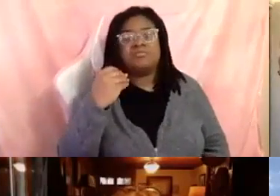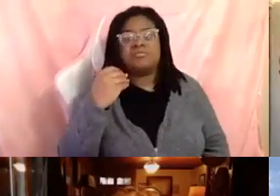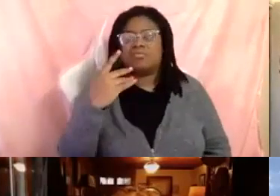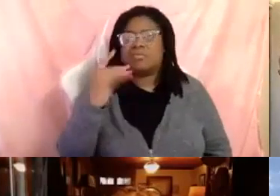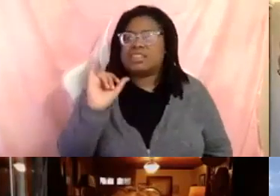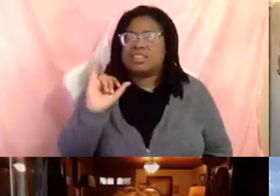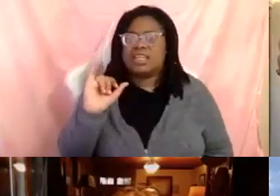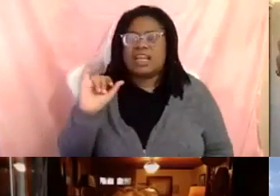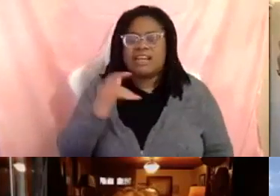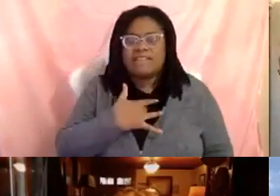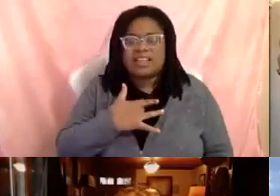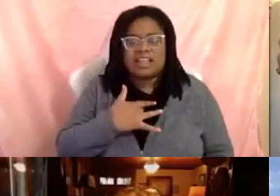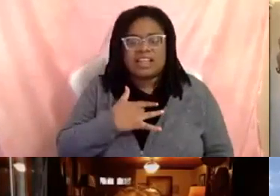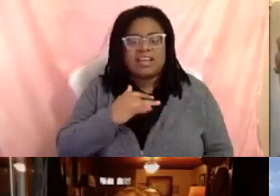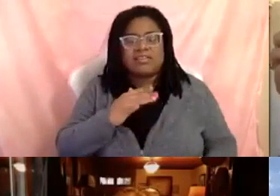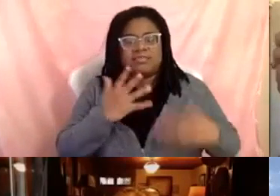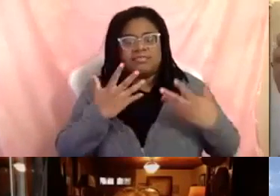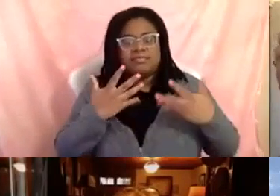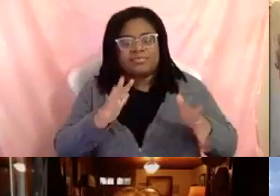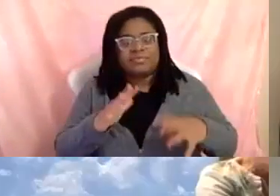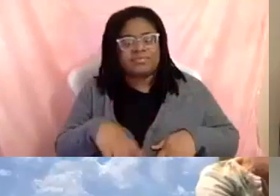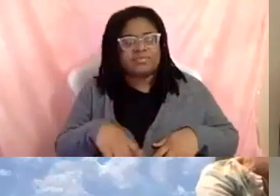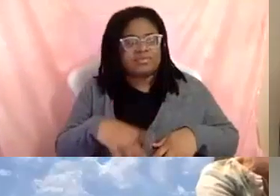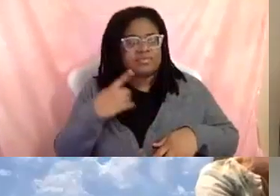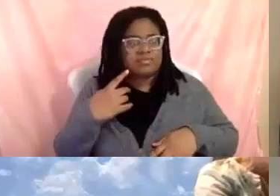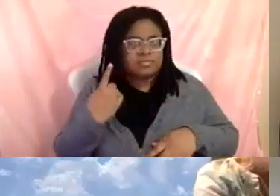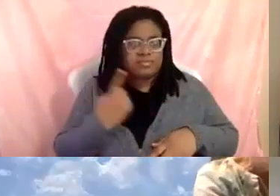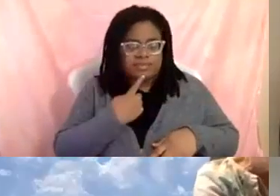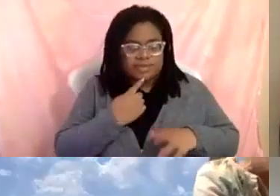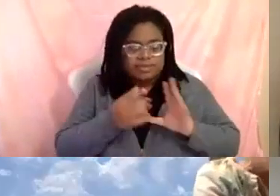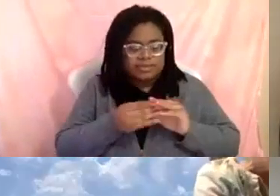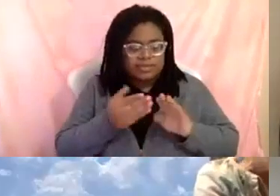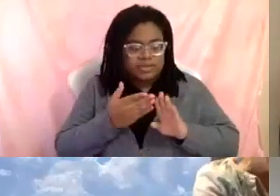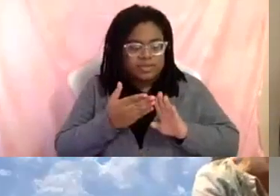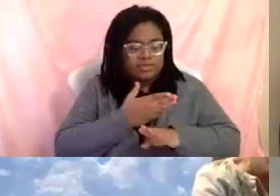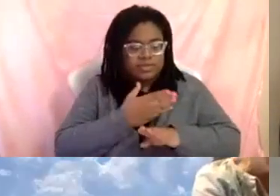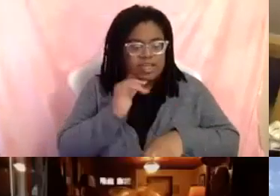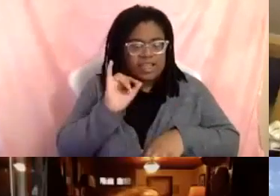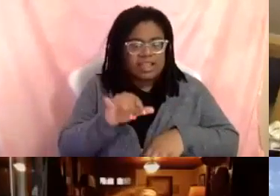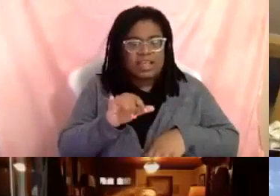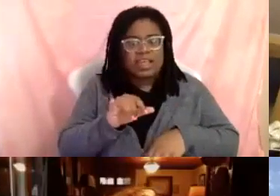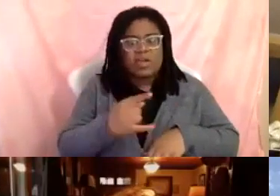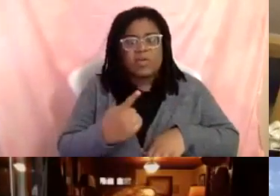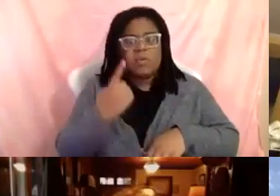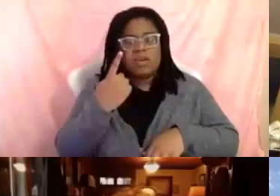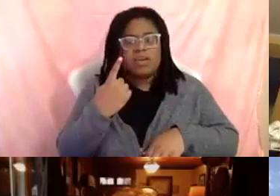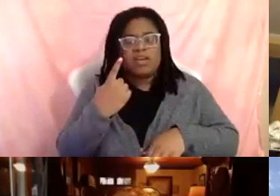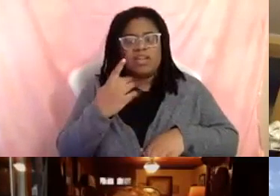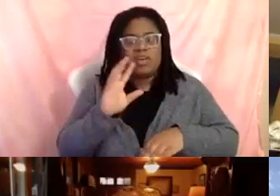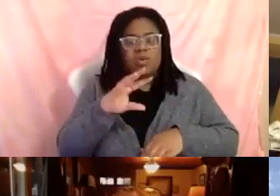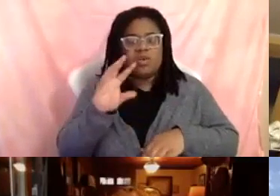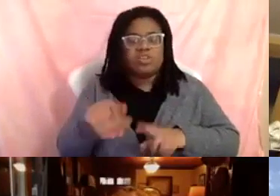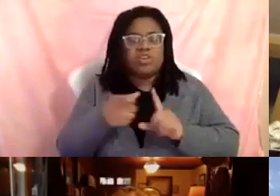It feels really complete. I heard somebody say, I saw somebody said earlier, one of the quadrants